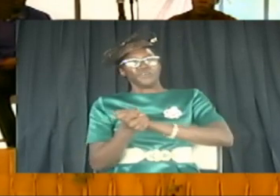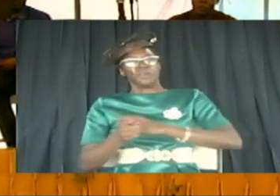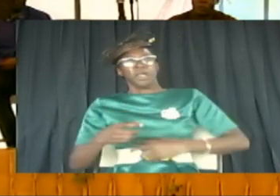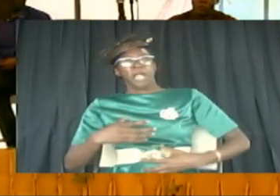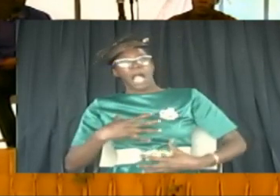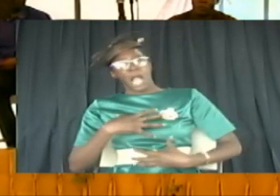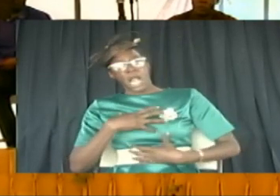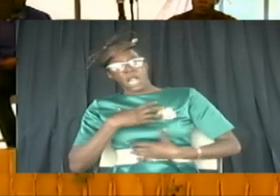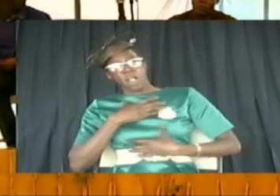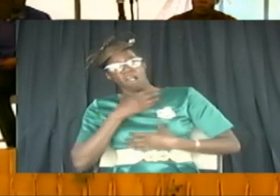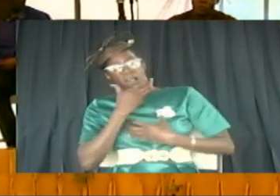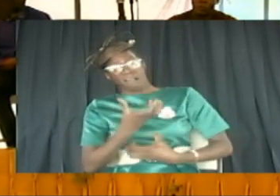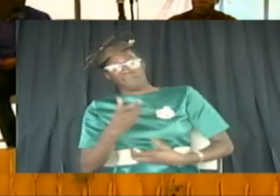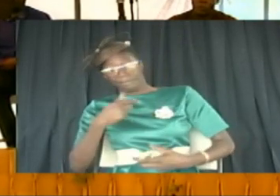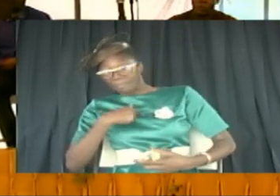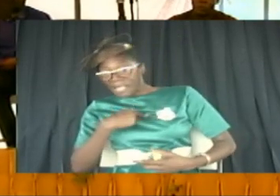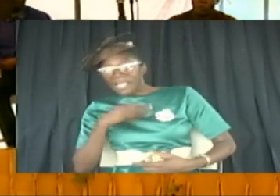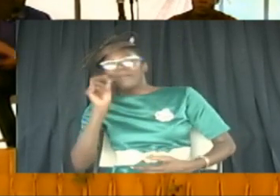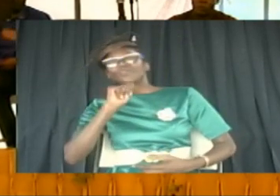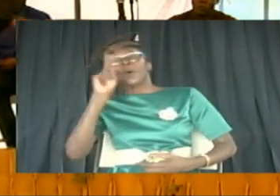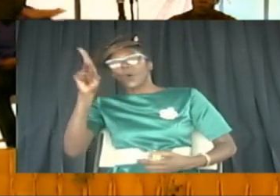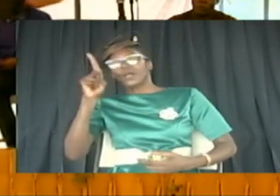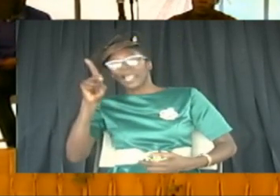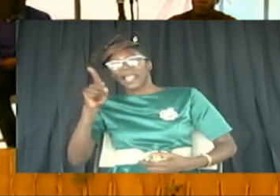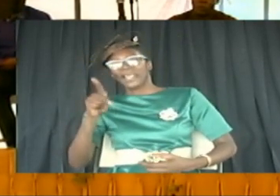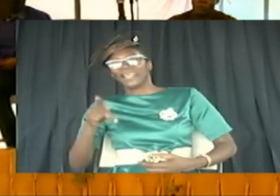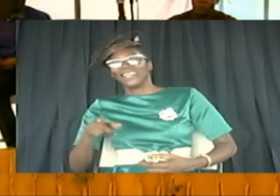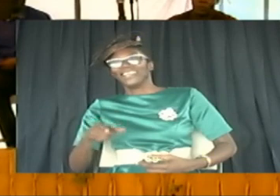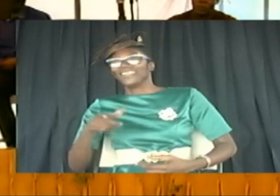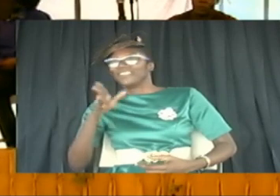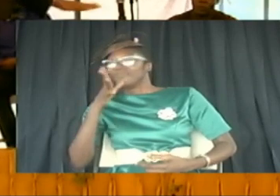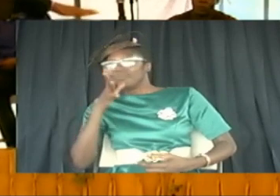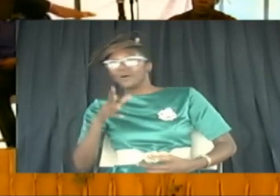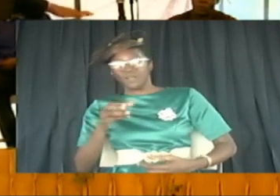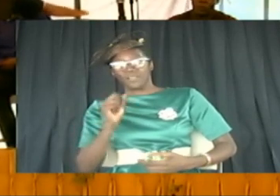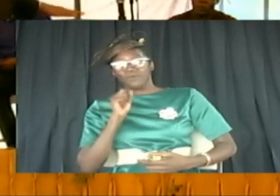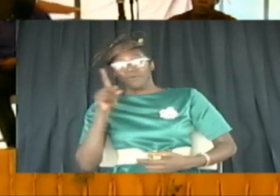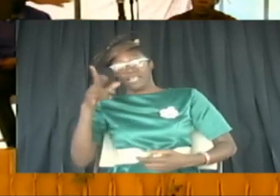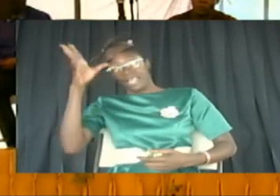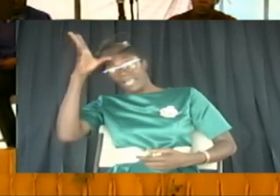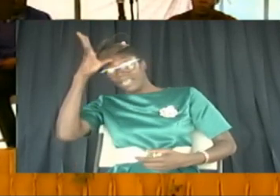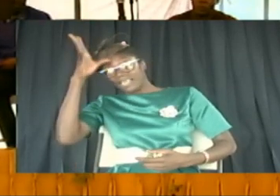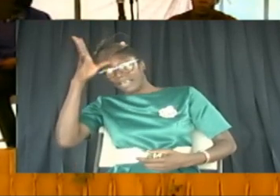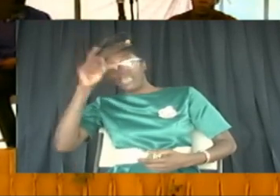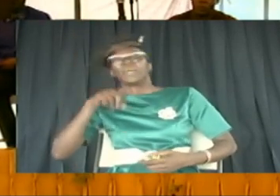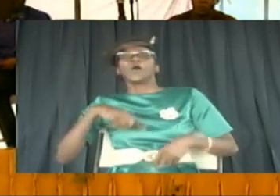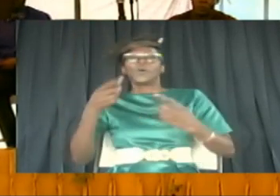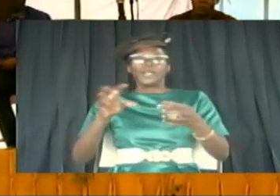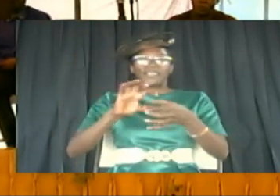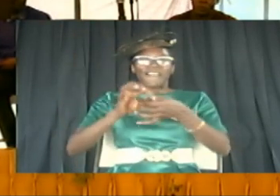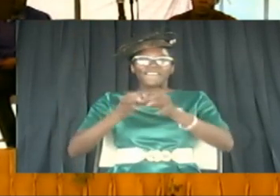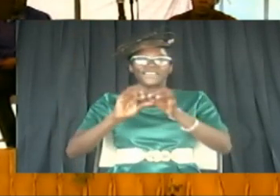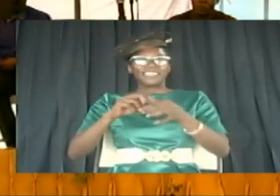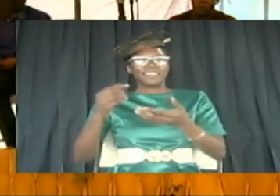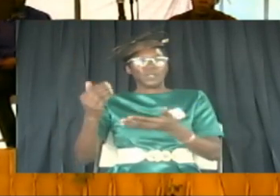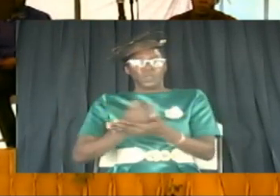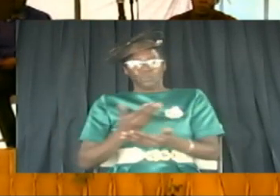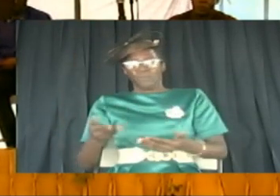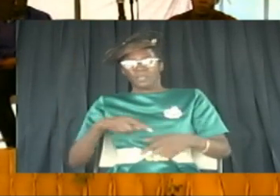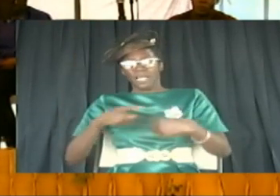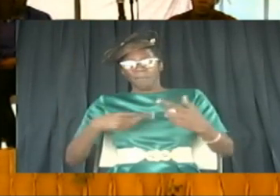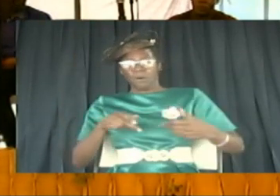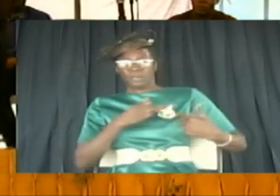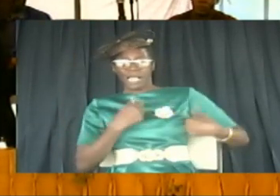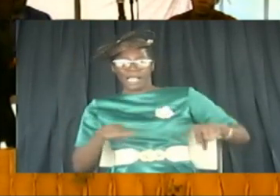He's gonna say, okay, mommy, okay, daddy, I did wrong, I'm gonna fix it. And there is something about a heart like that